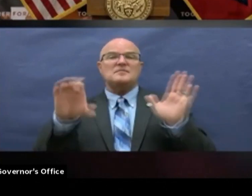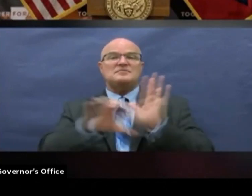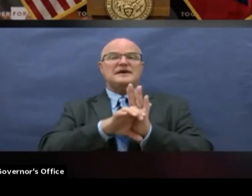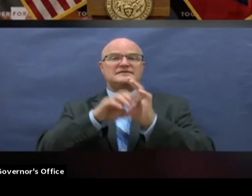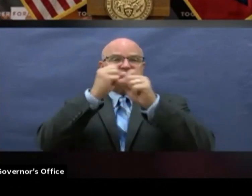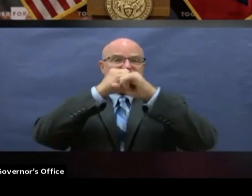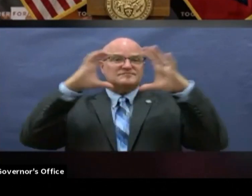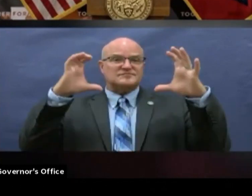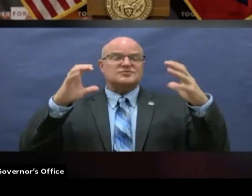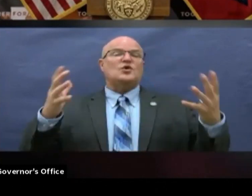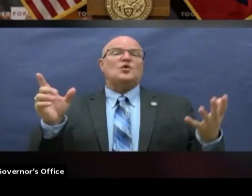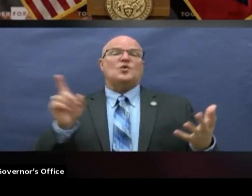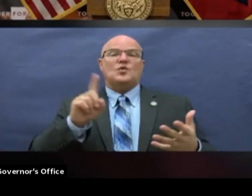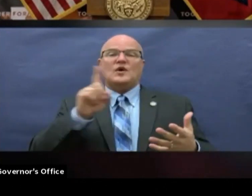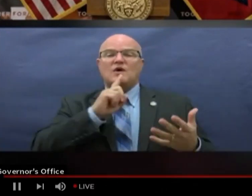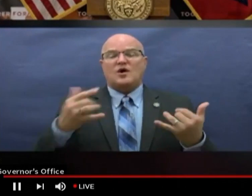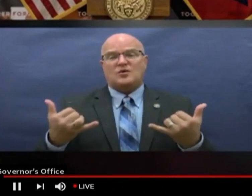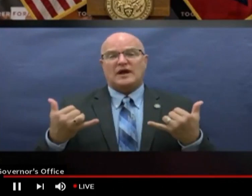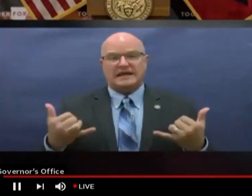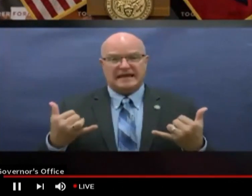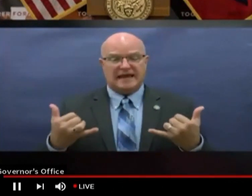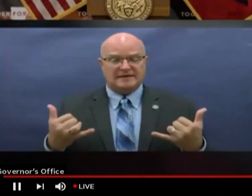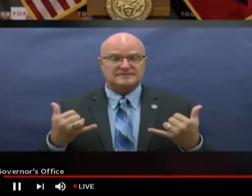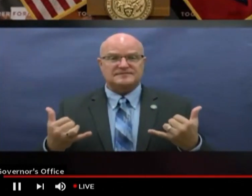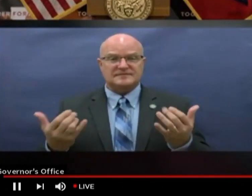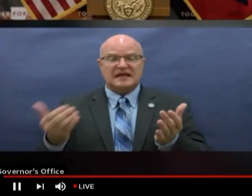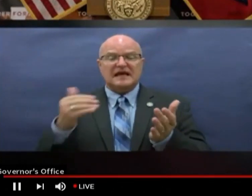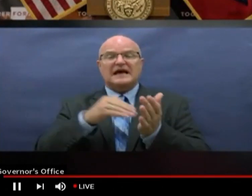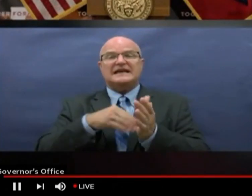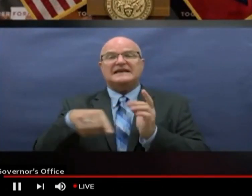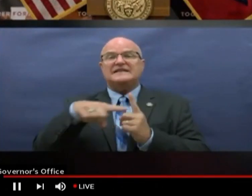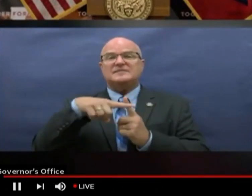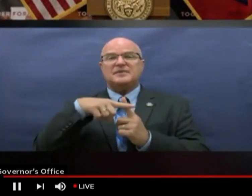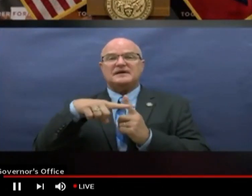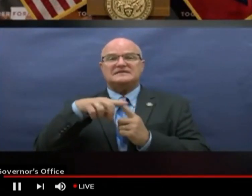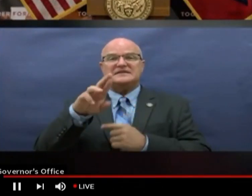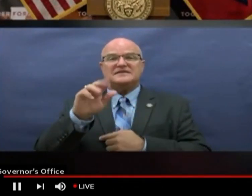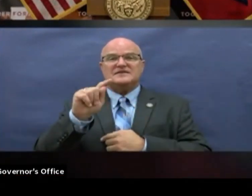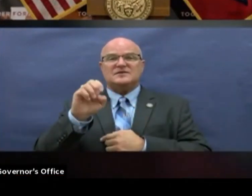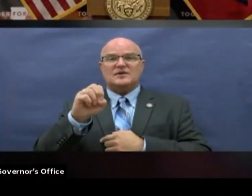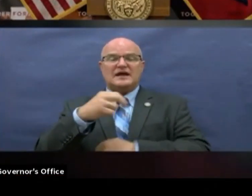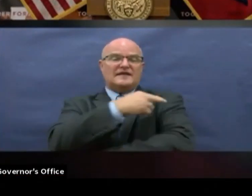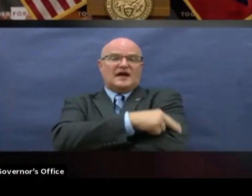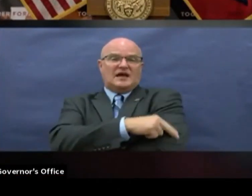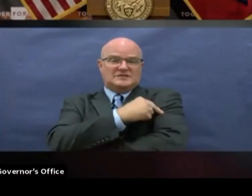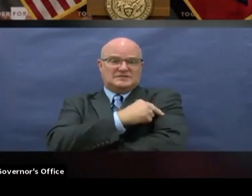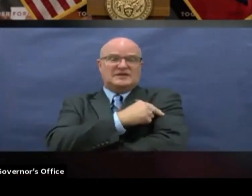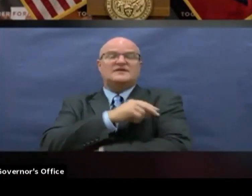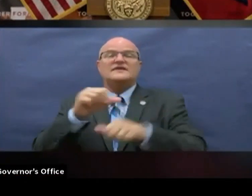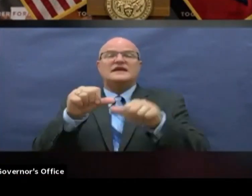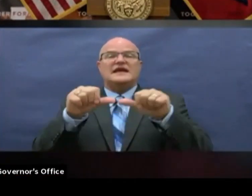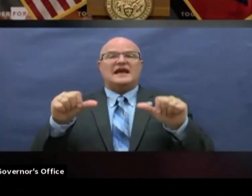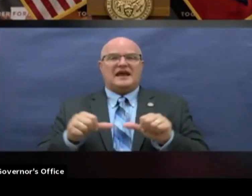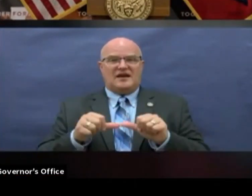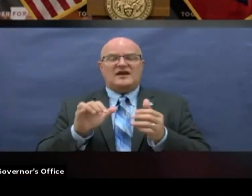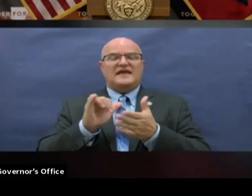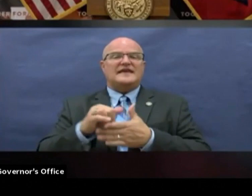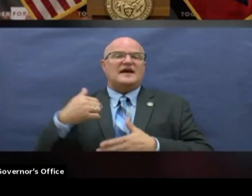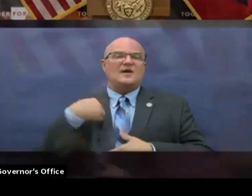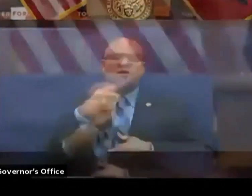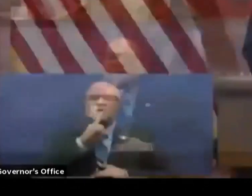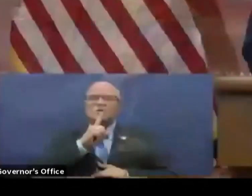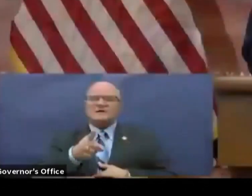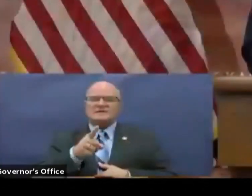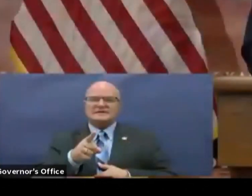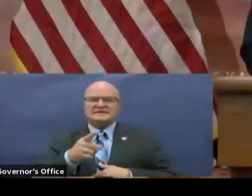as to where we are right now. Again, the positivity rate and hospitalizations are the areas that we have to